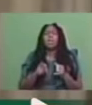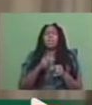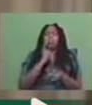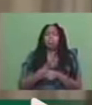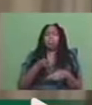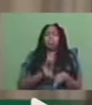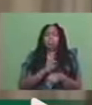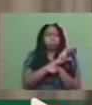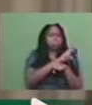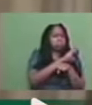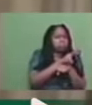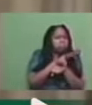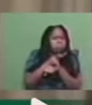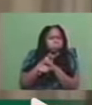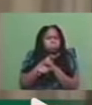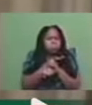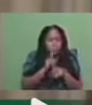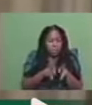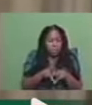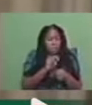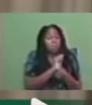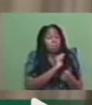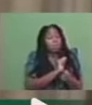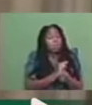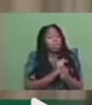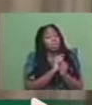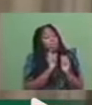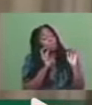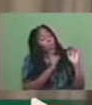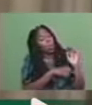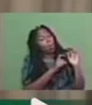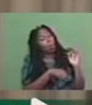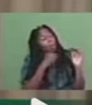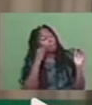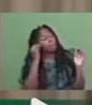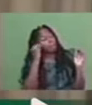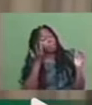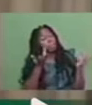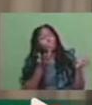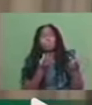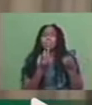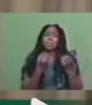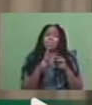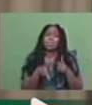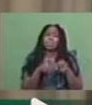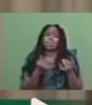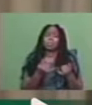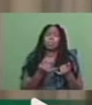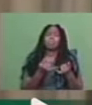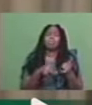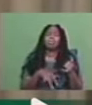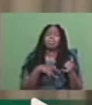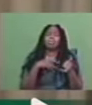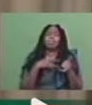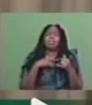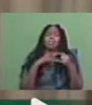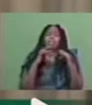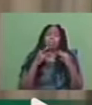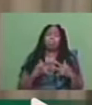of working from home. Another factor is the isolation and loneliness. That has been flagged as